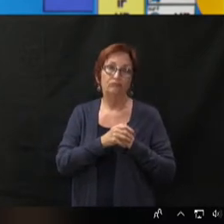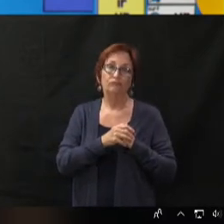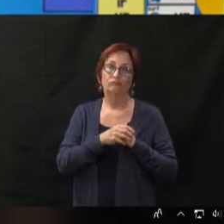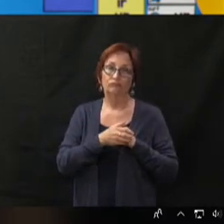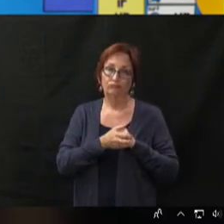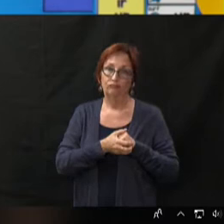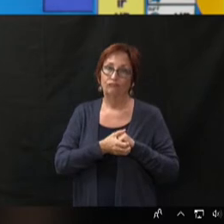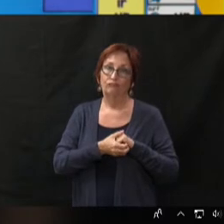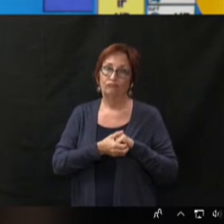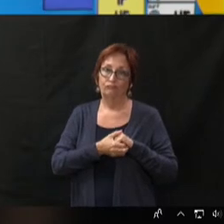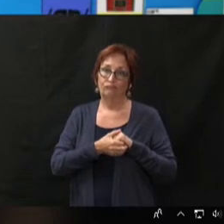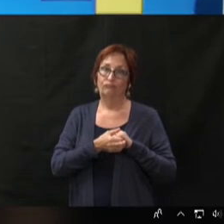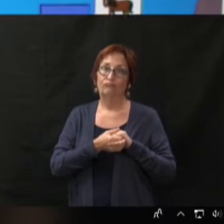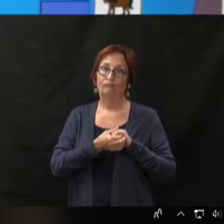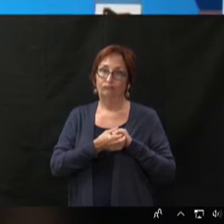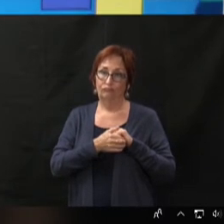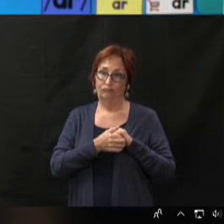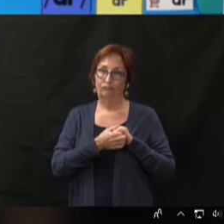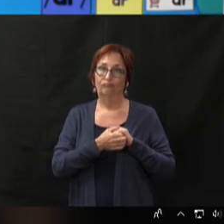I think that's kind of cool.